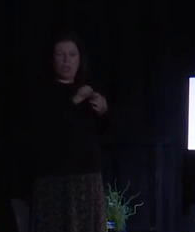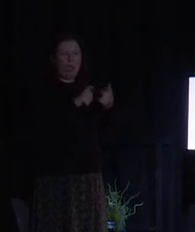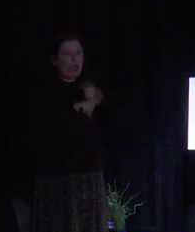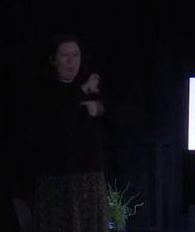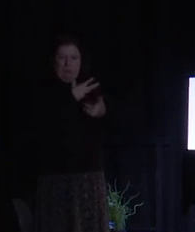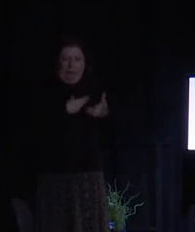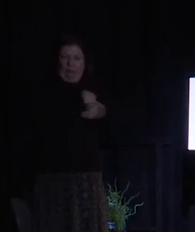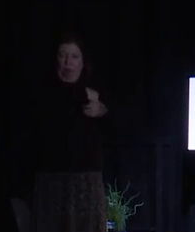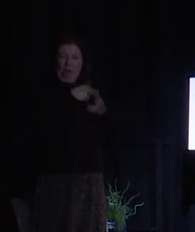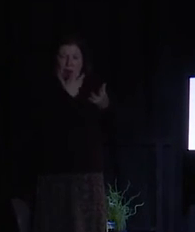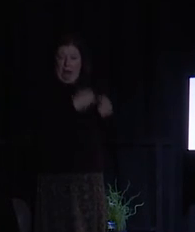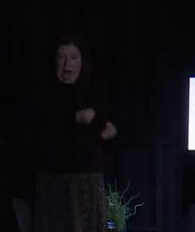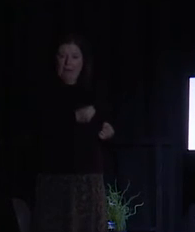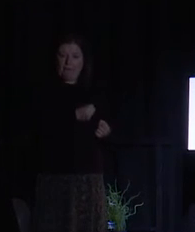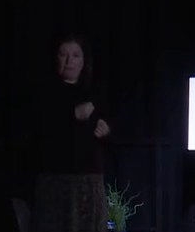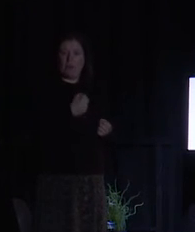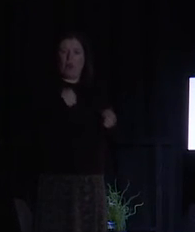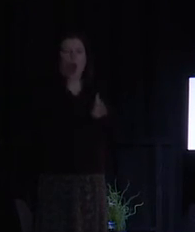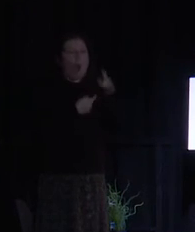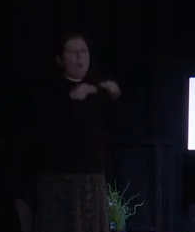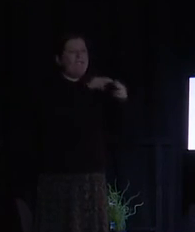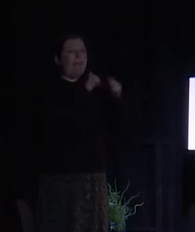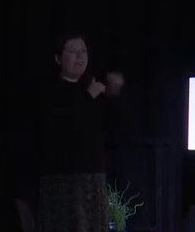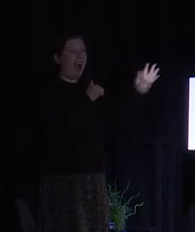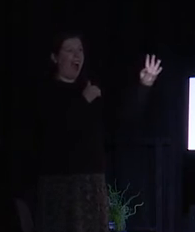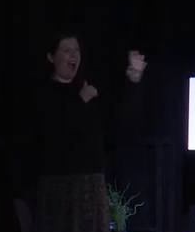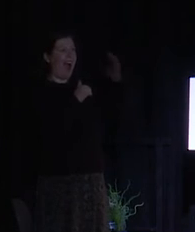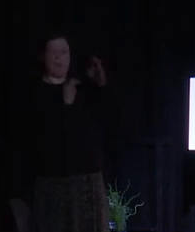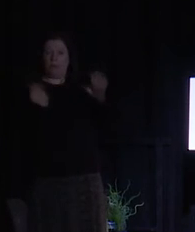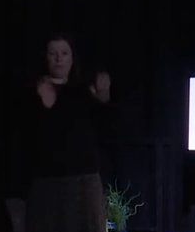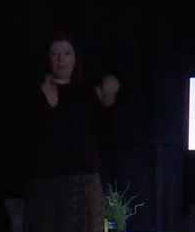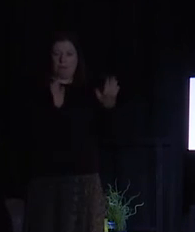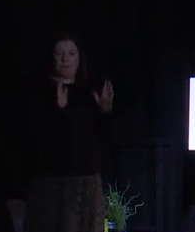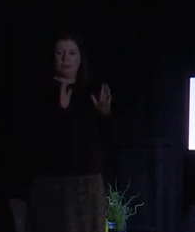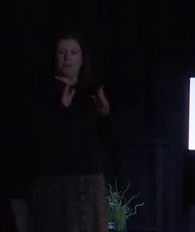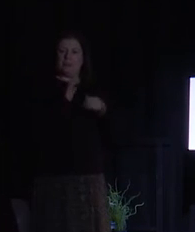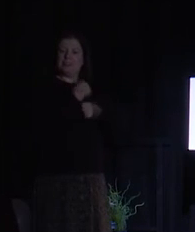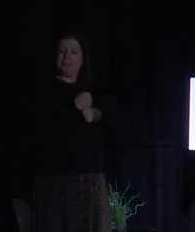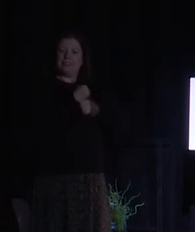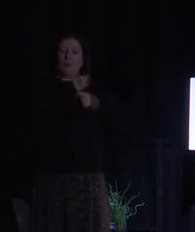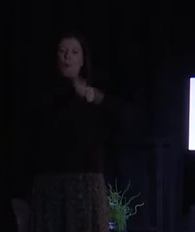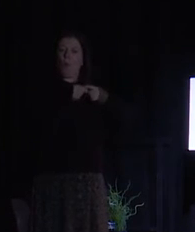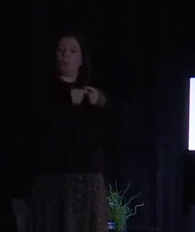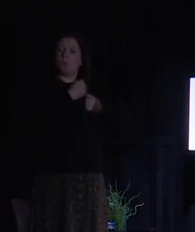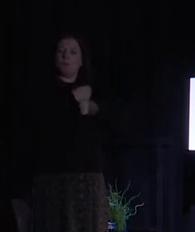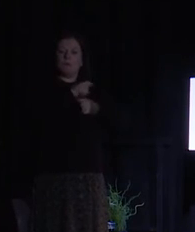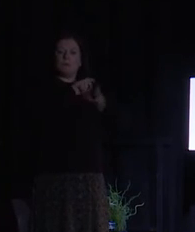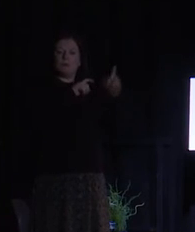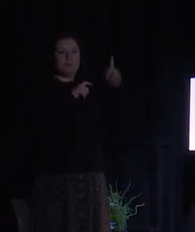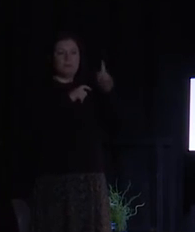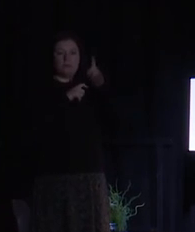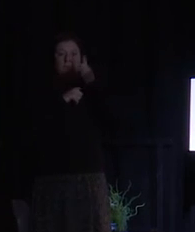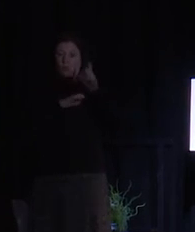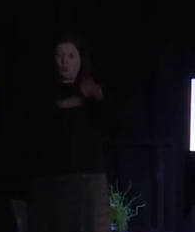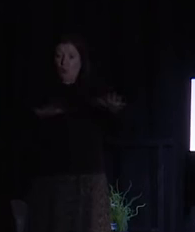inside. There's no waving at their friends or their family. They are in character. The seahorses, incredibly. The seahorses, children and